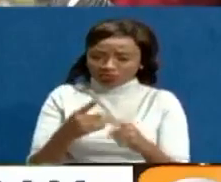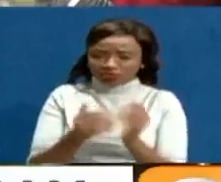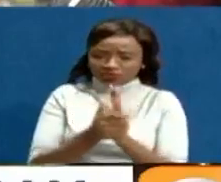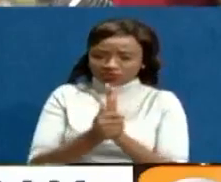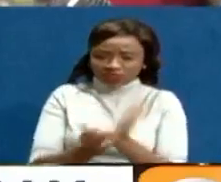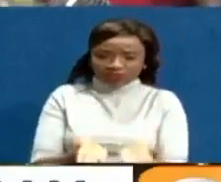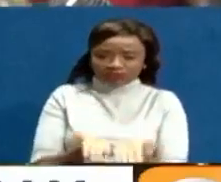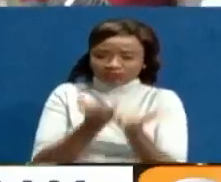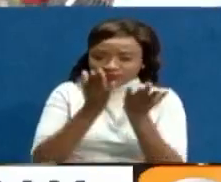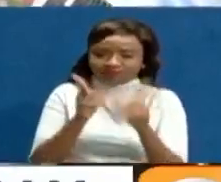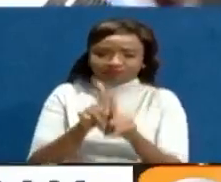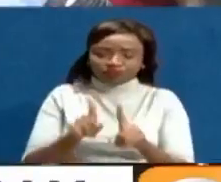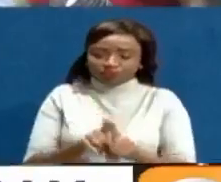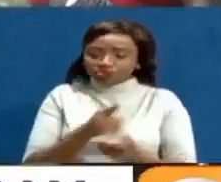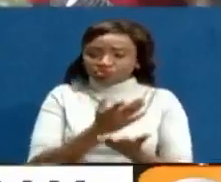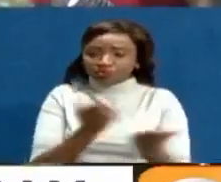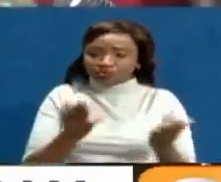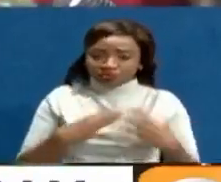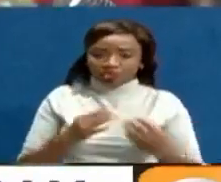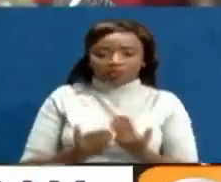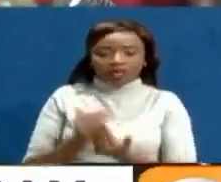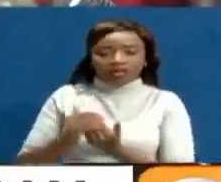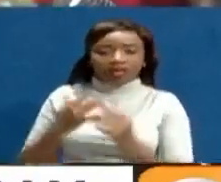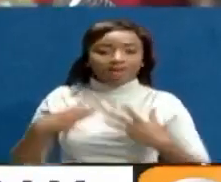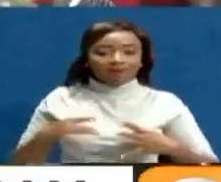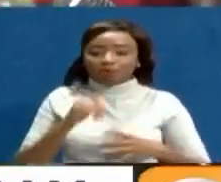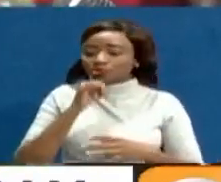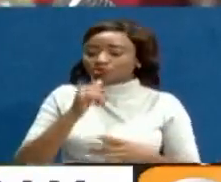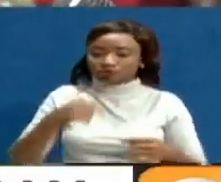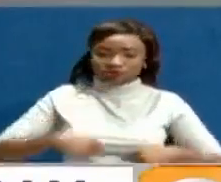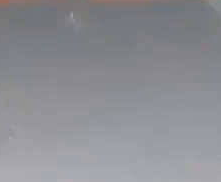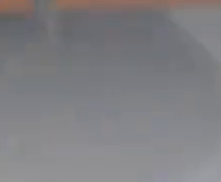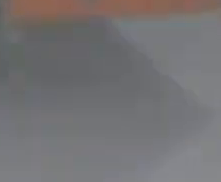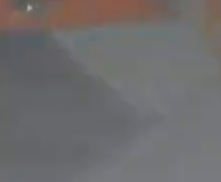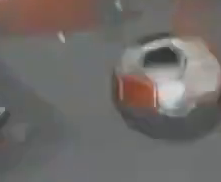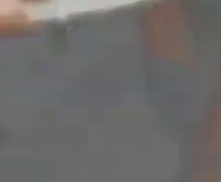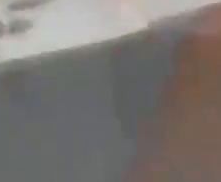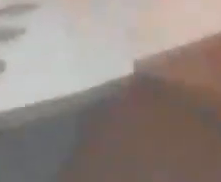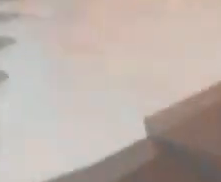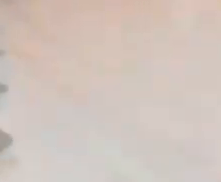and that the leaders of these cooperatives will be good servants of the people, not servants of their stomachs.